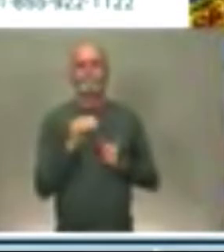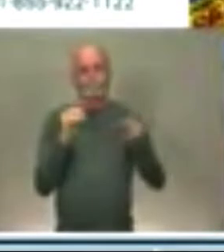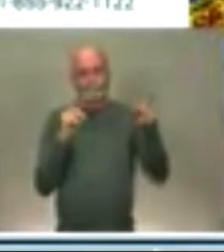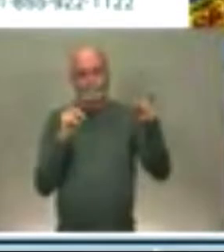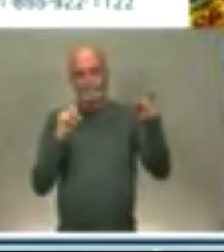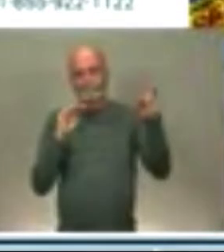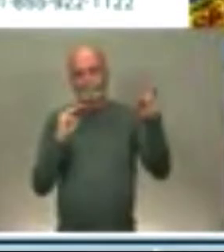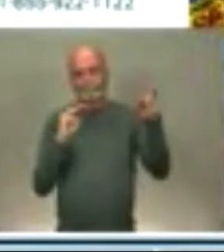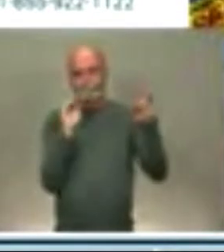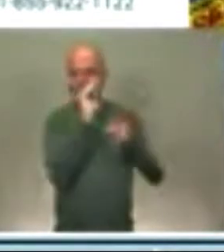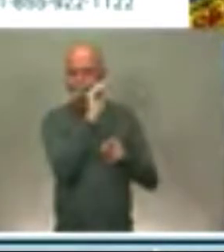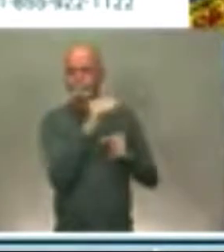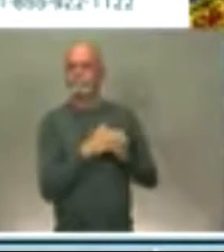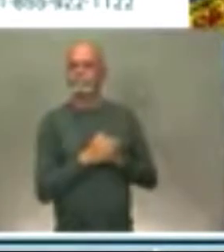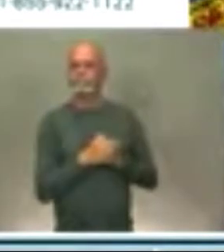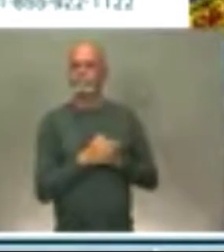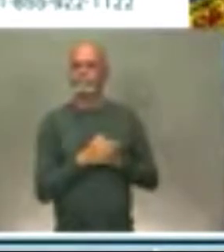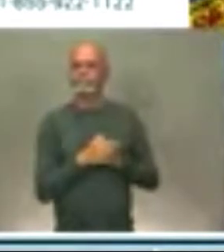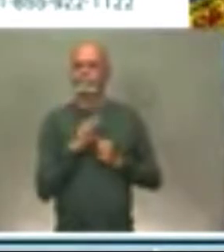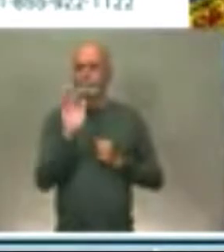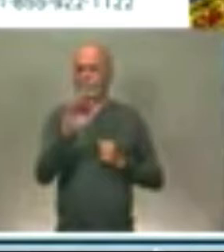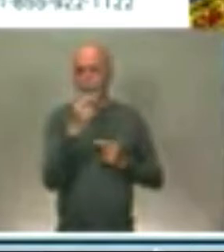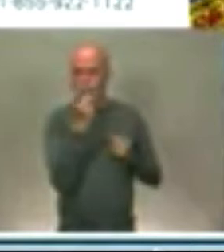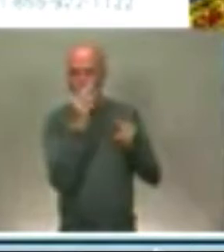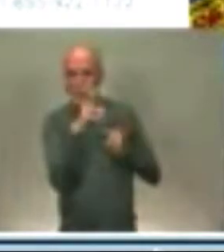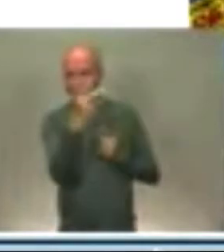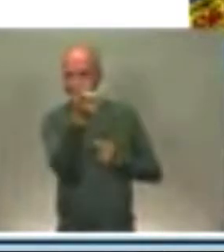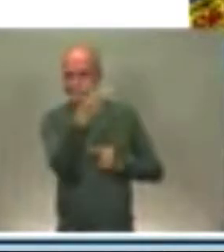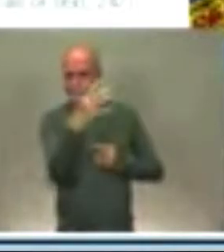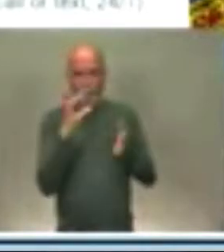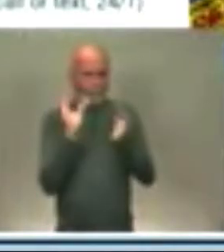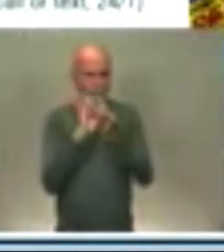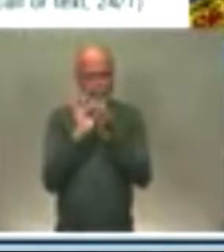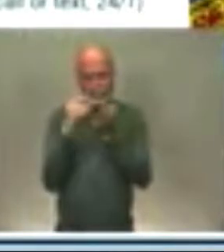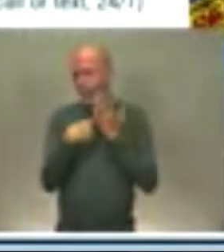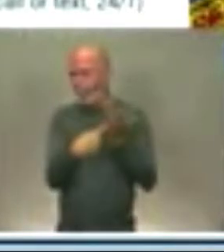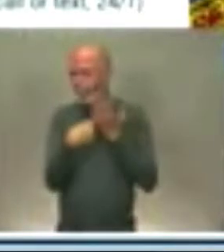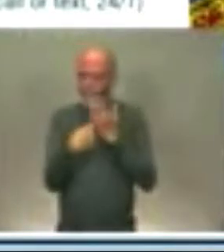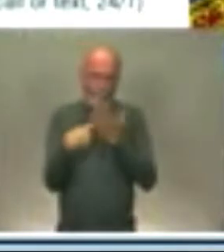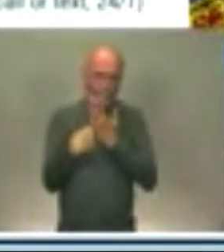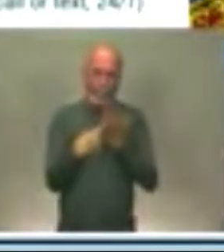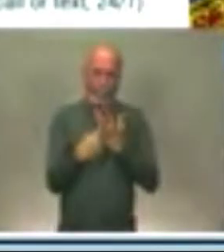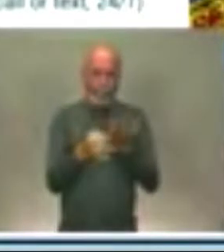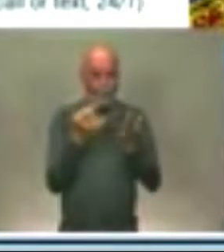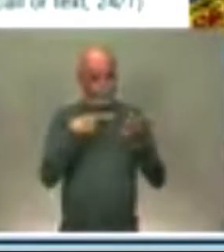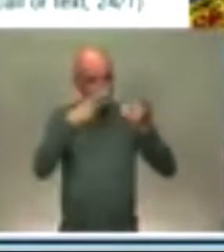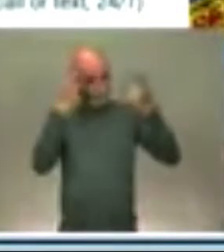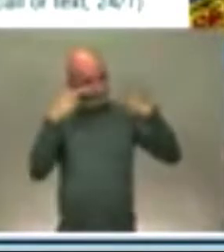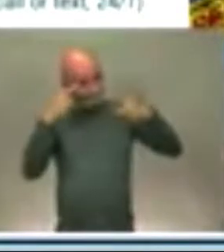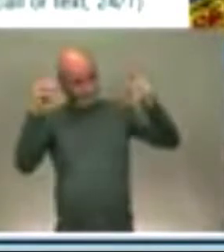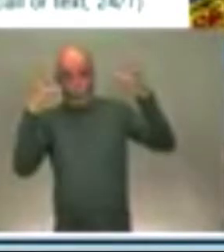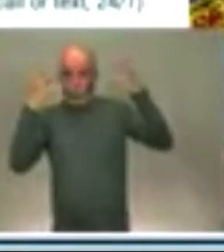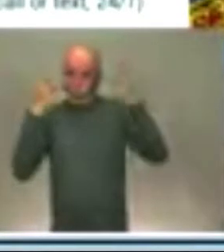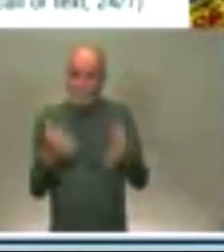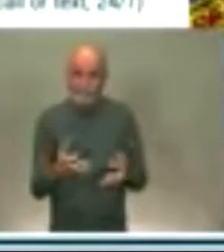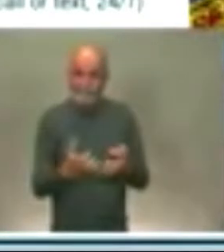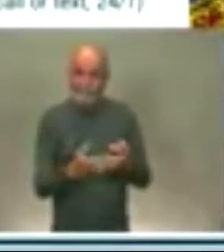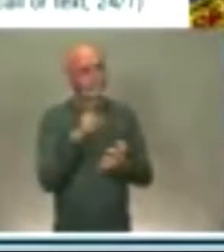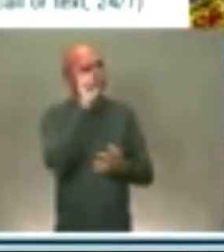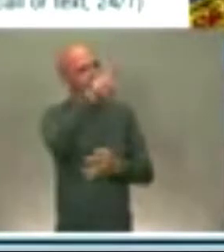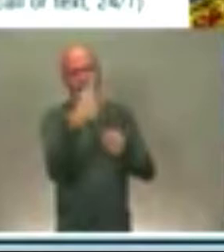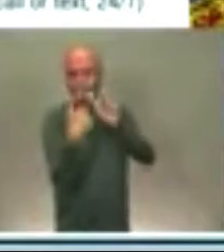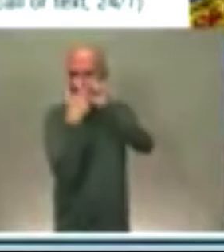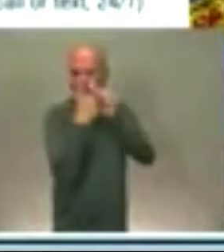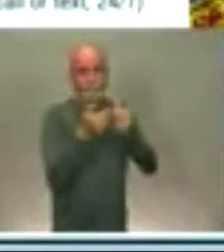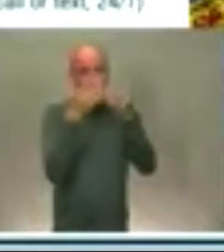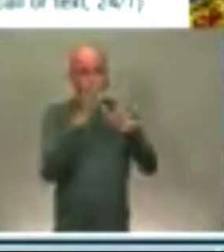you and Dr. Strang have both talked about how if this is going to work, people have to continue to follow public health guidelines, including staying home when they are sick.